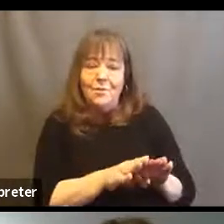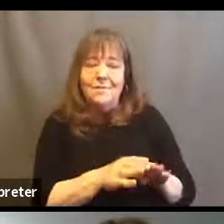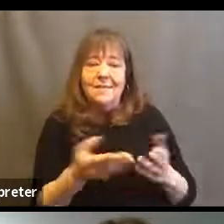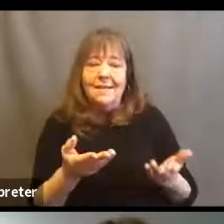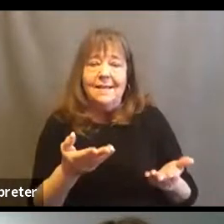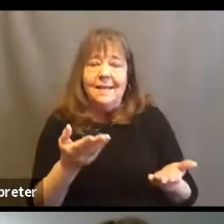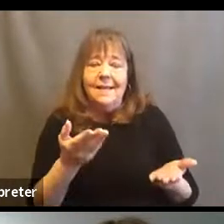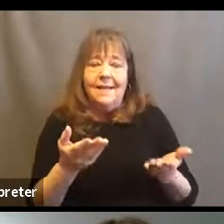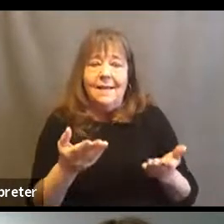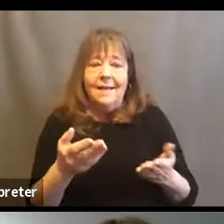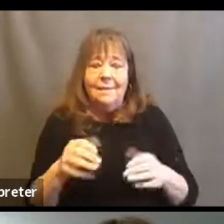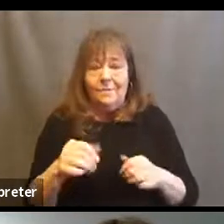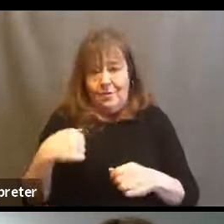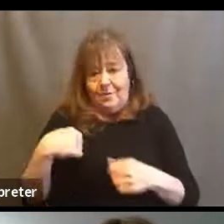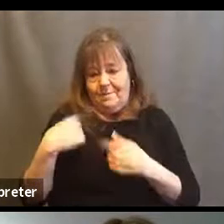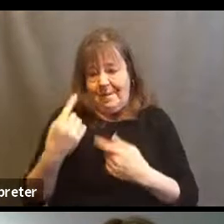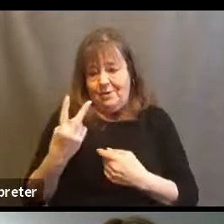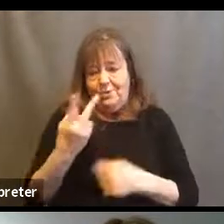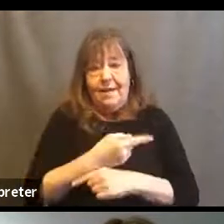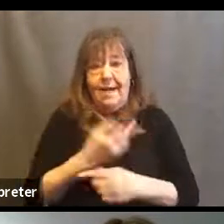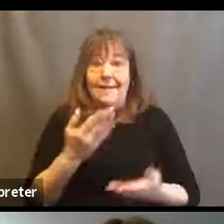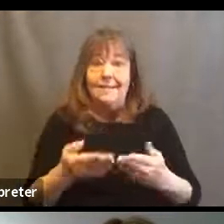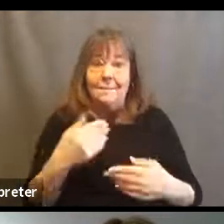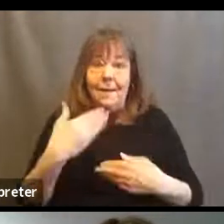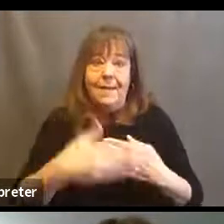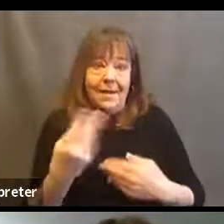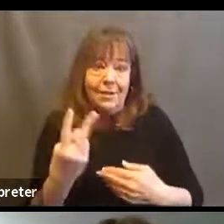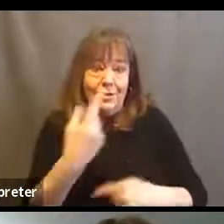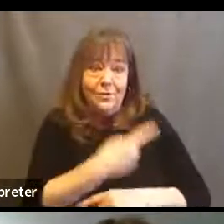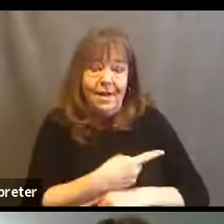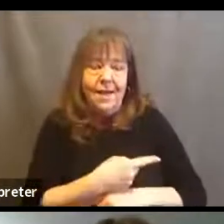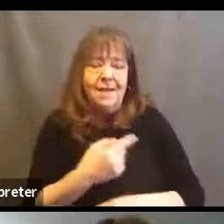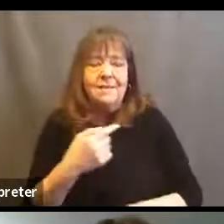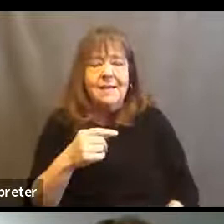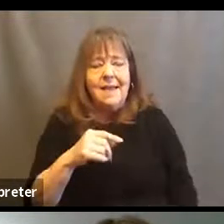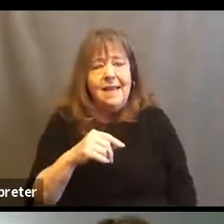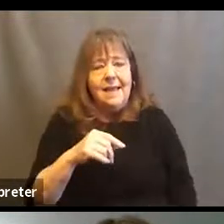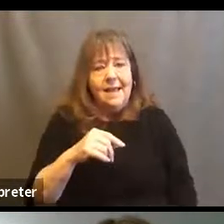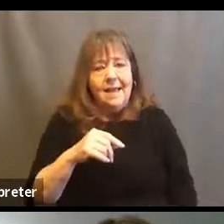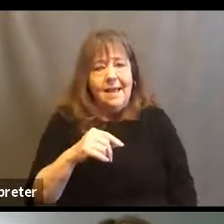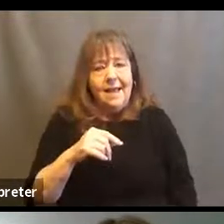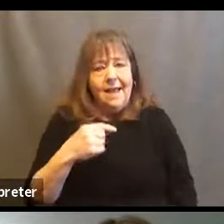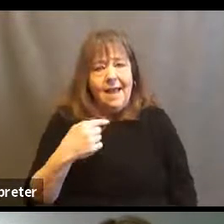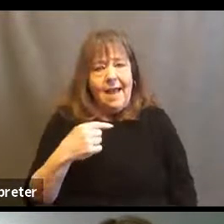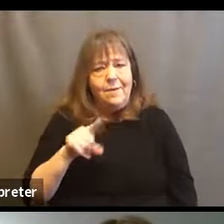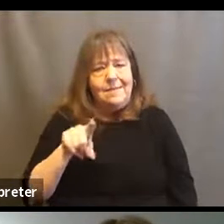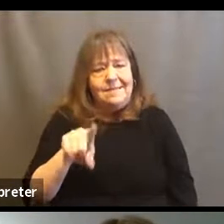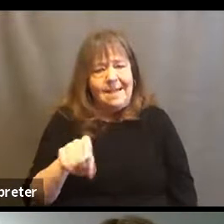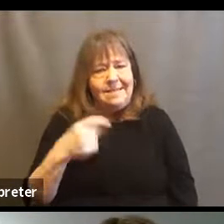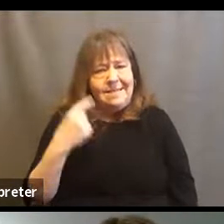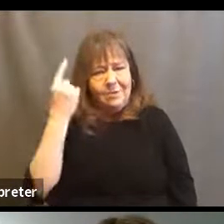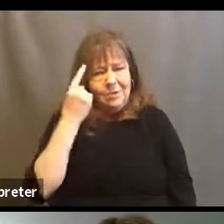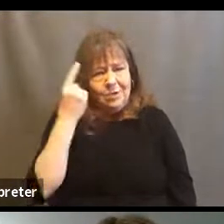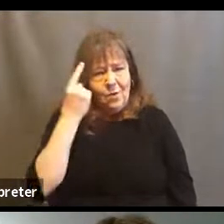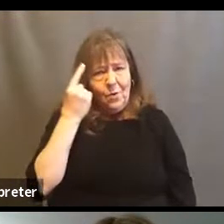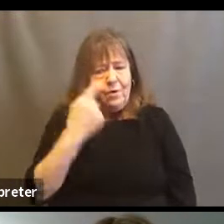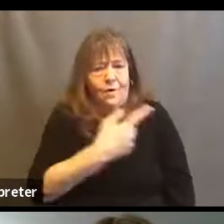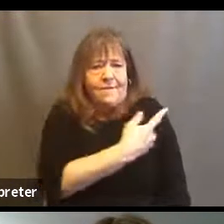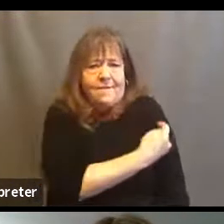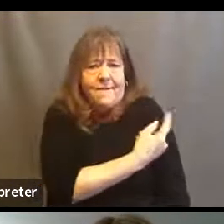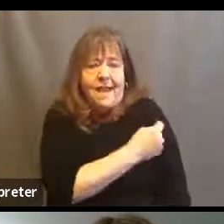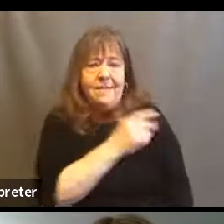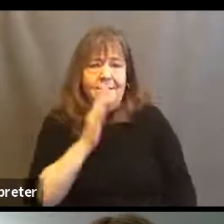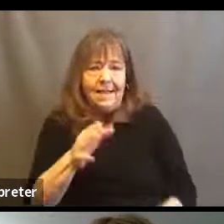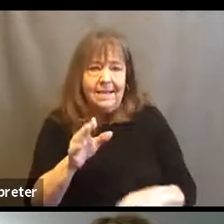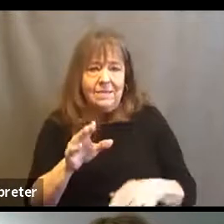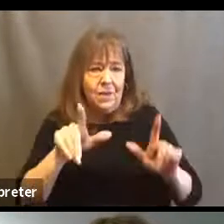the next couple of days, are we looking at a possibility that our vaccines may expire that we